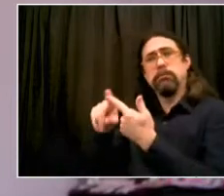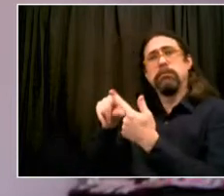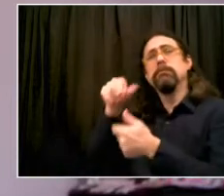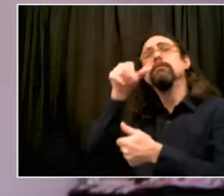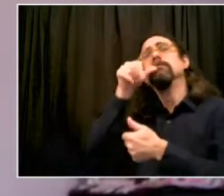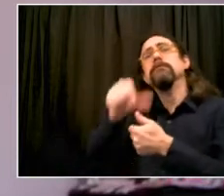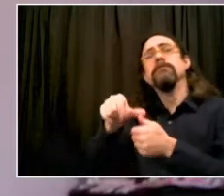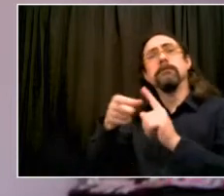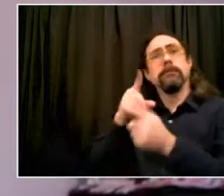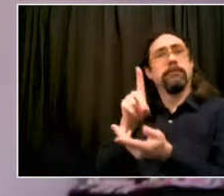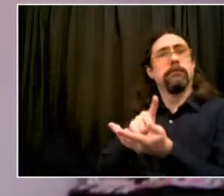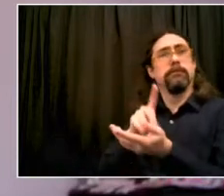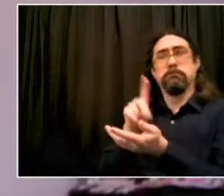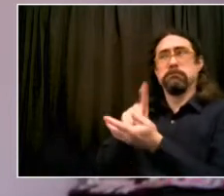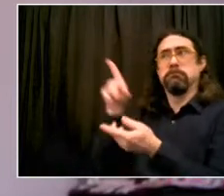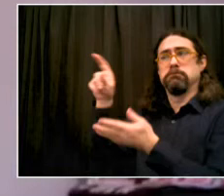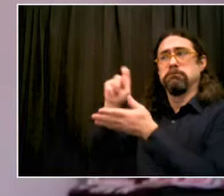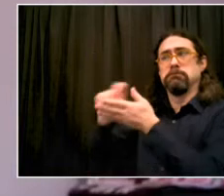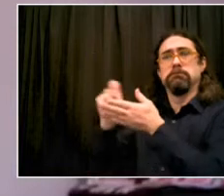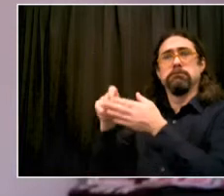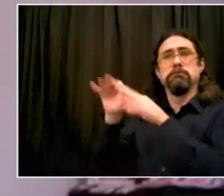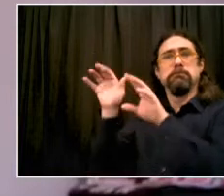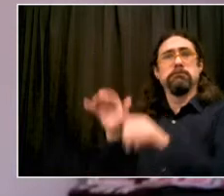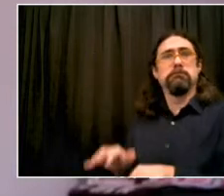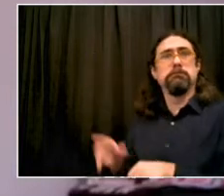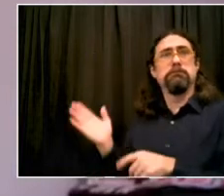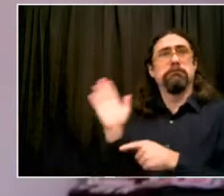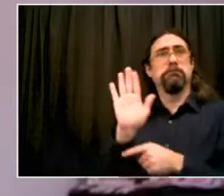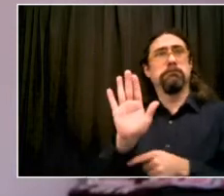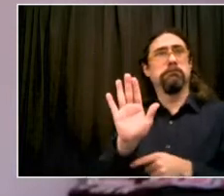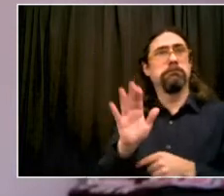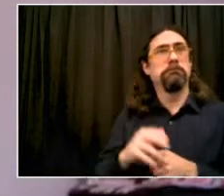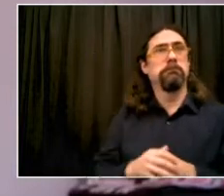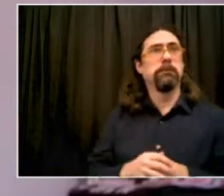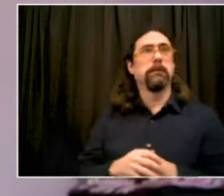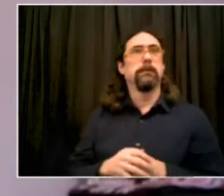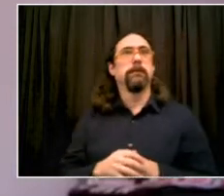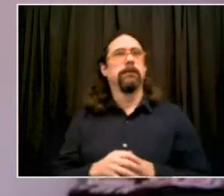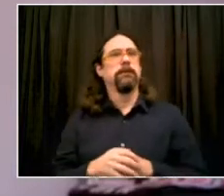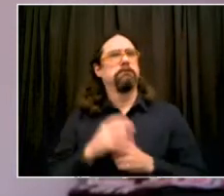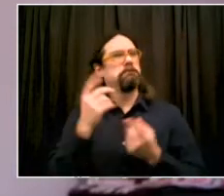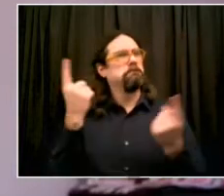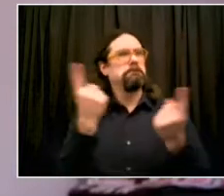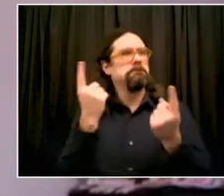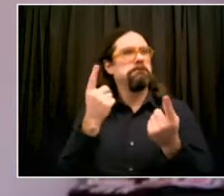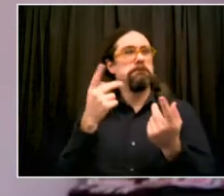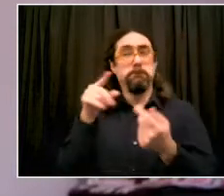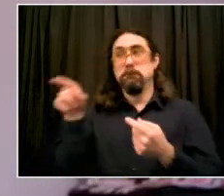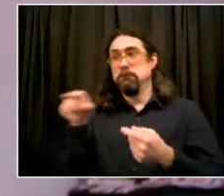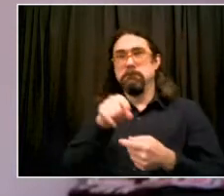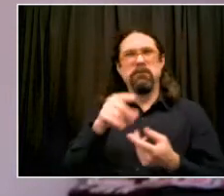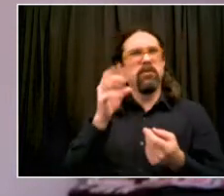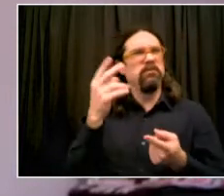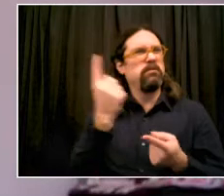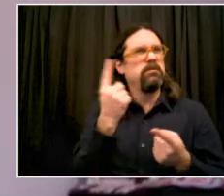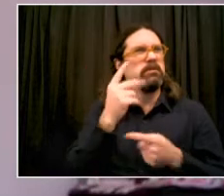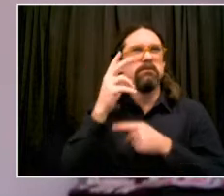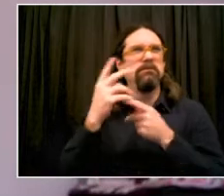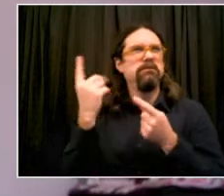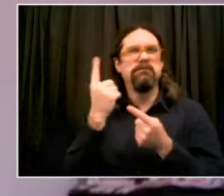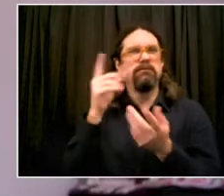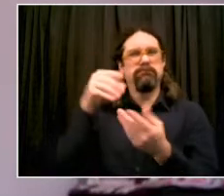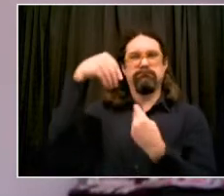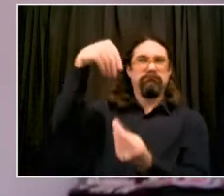person has one of the underlying health conditions that makes them eligible. So we both want to make sure that people are